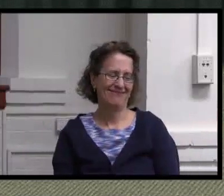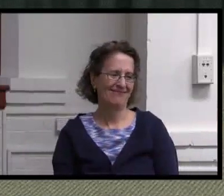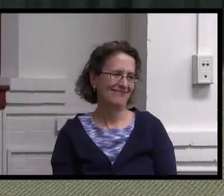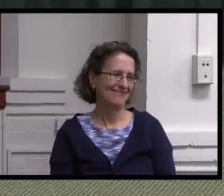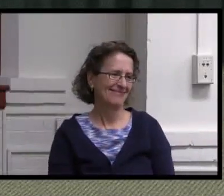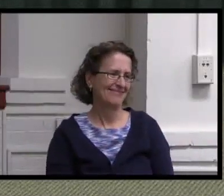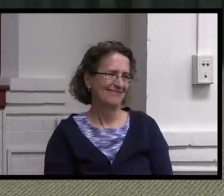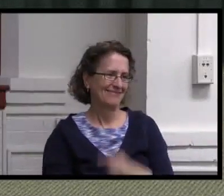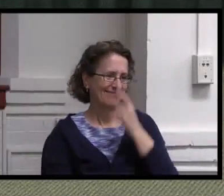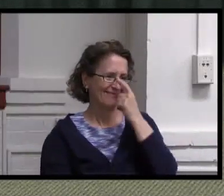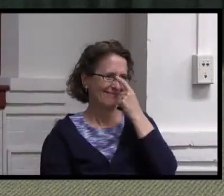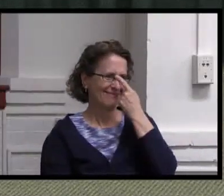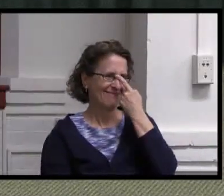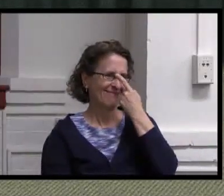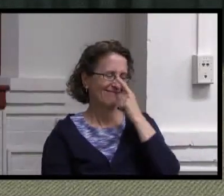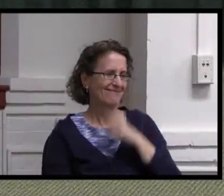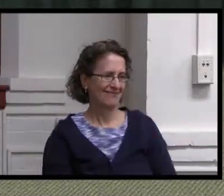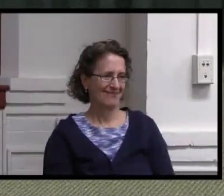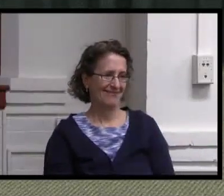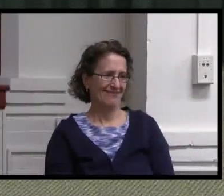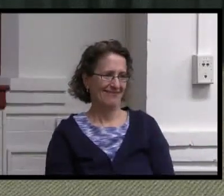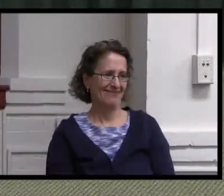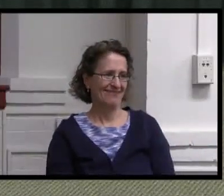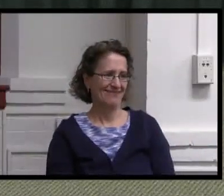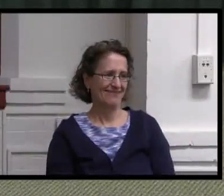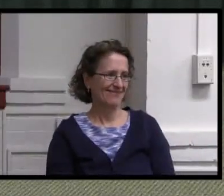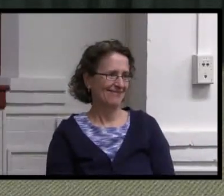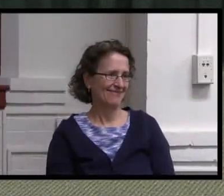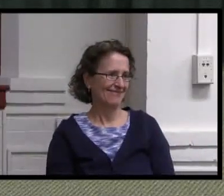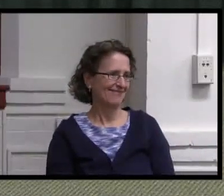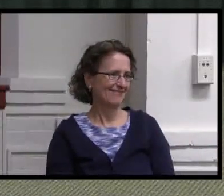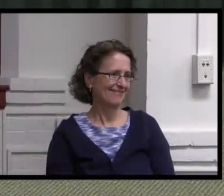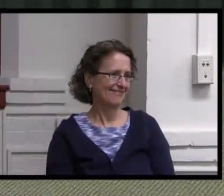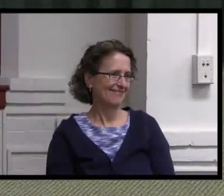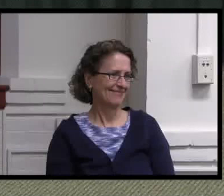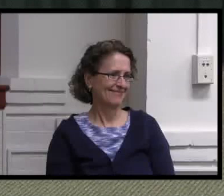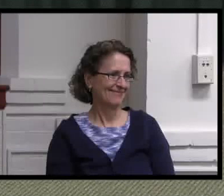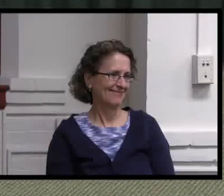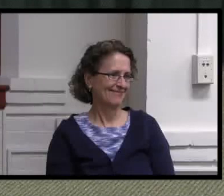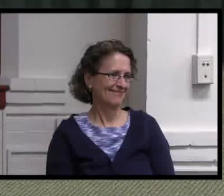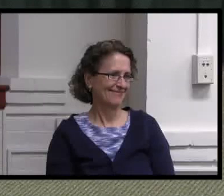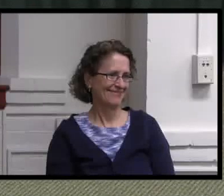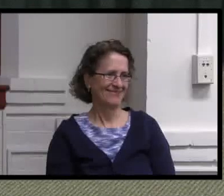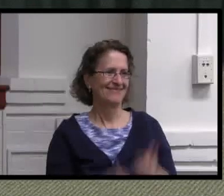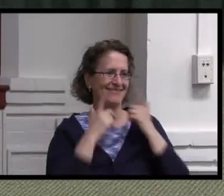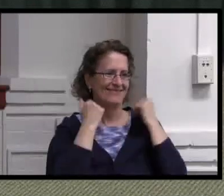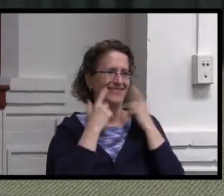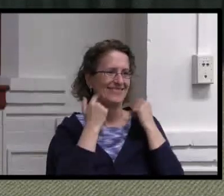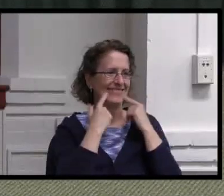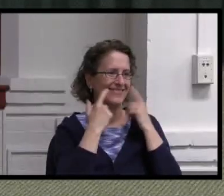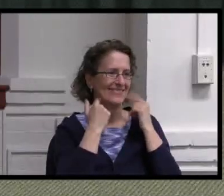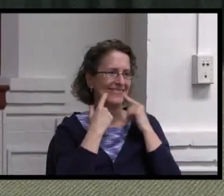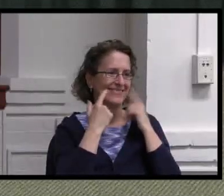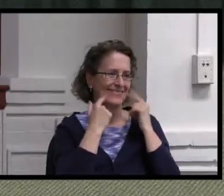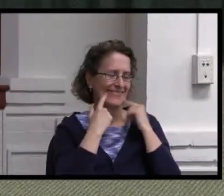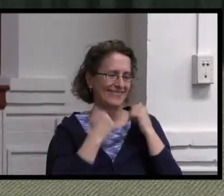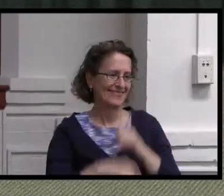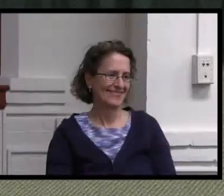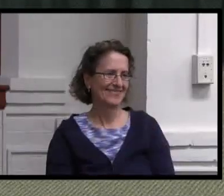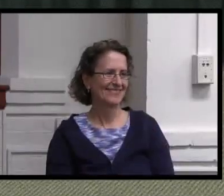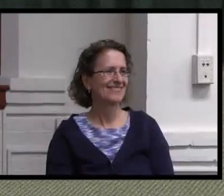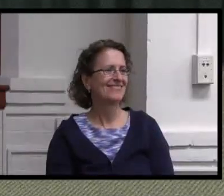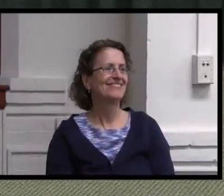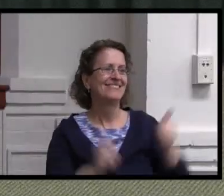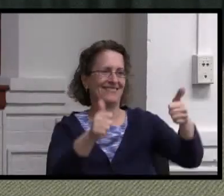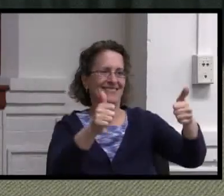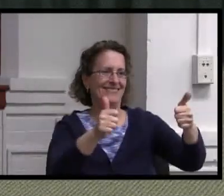Excellent. Thank All right. you. Are we good? You Any are other good. Question before I leave? Thank you. Have a great night, everybody.